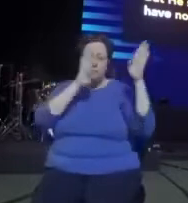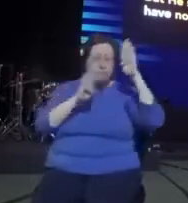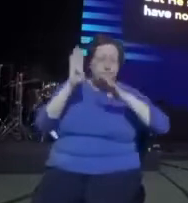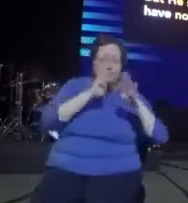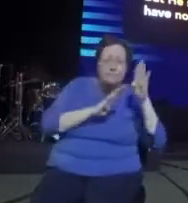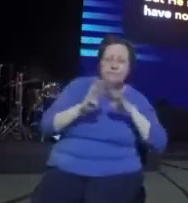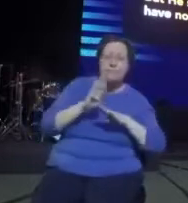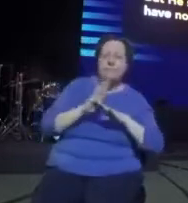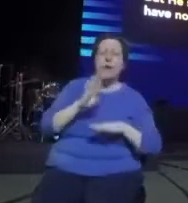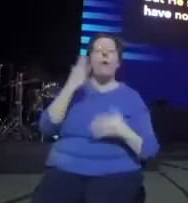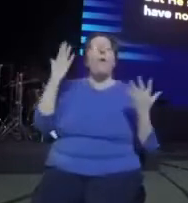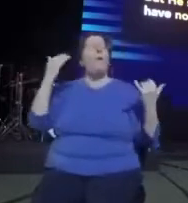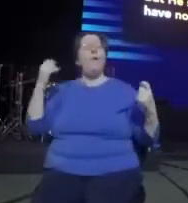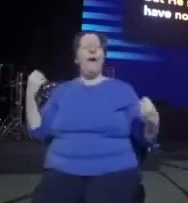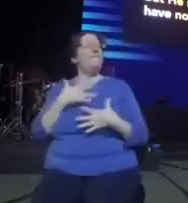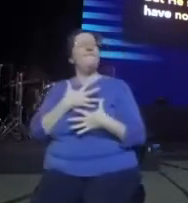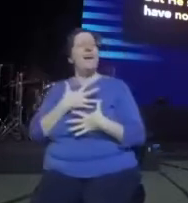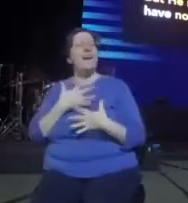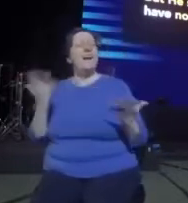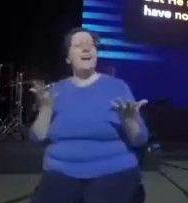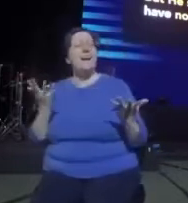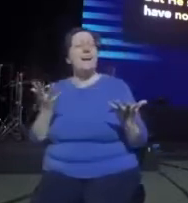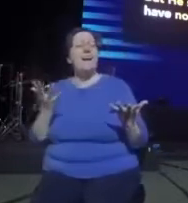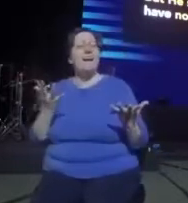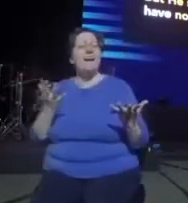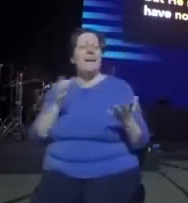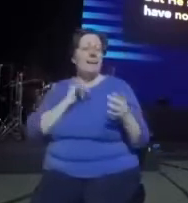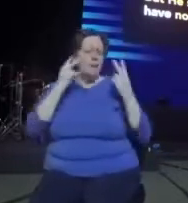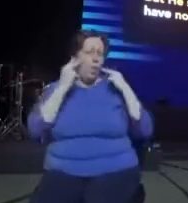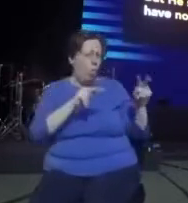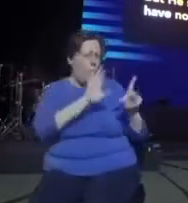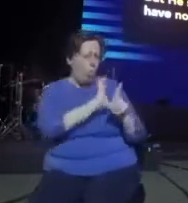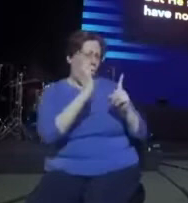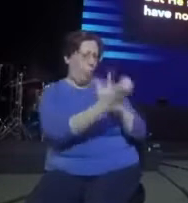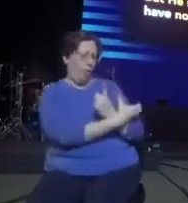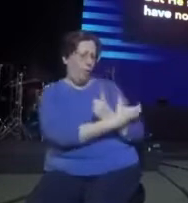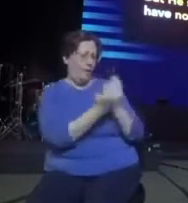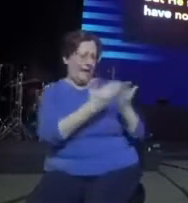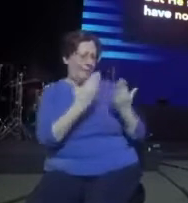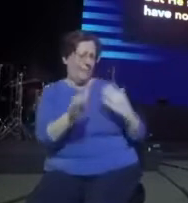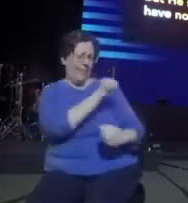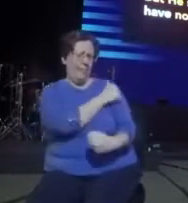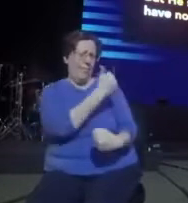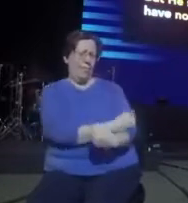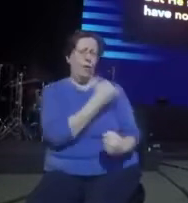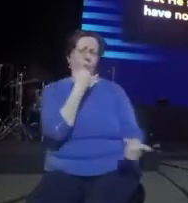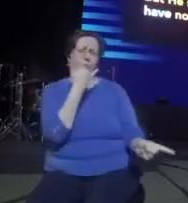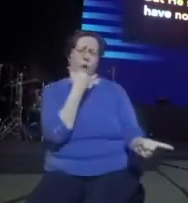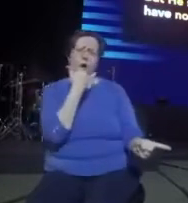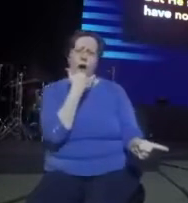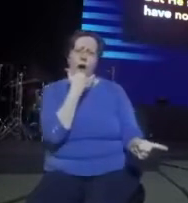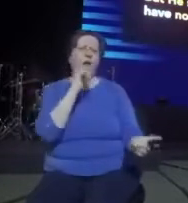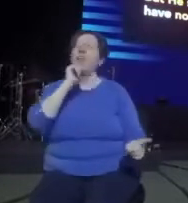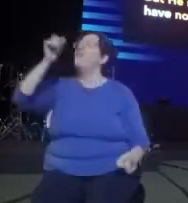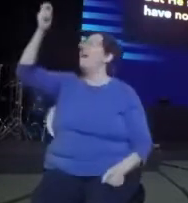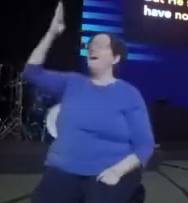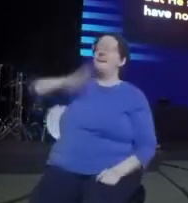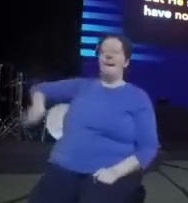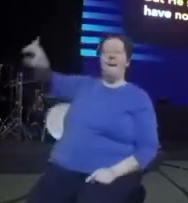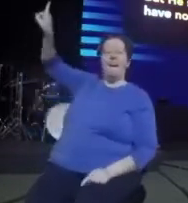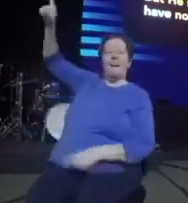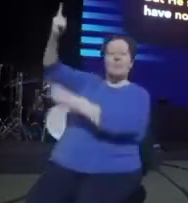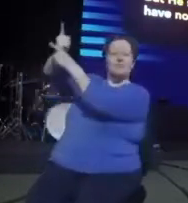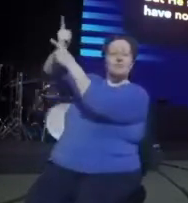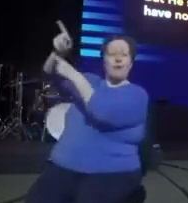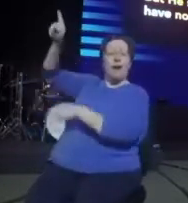so why are you so fearful? It's because you looked at the authority of something else other than God. Yep. And you're now being